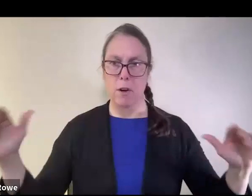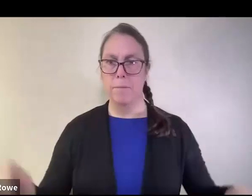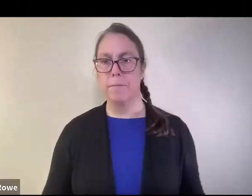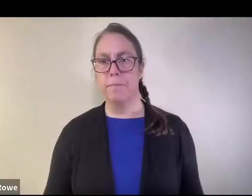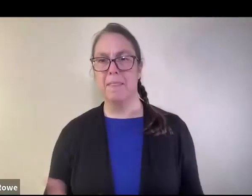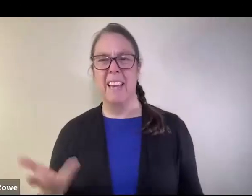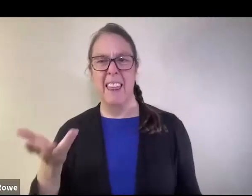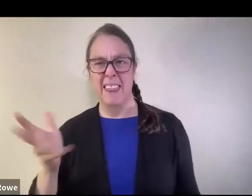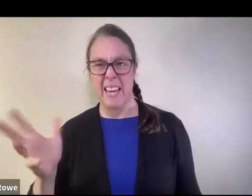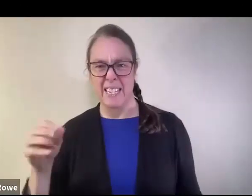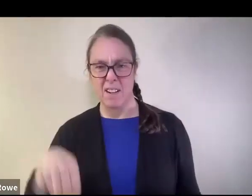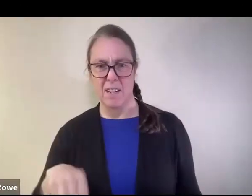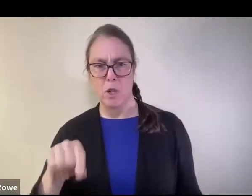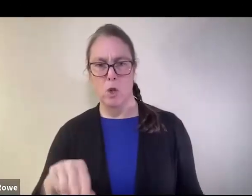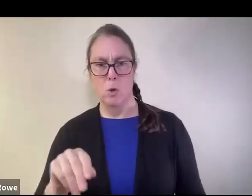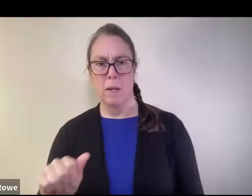That's all the Q&A.